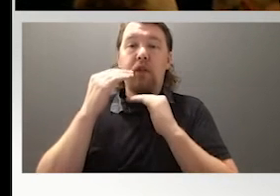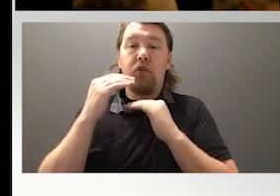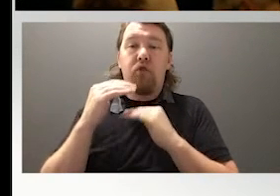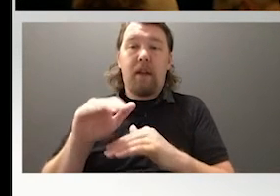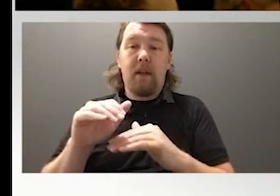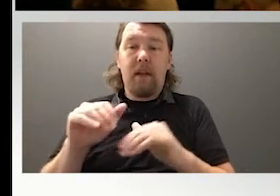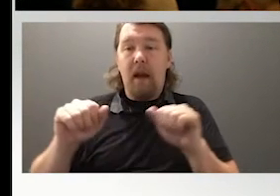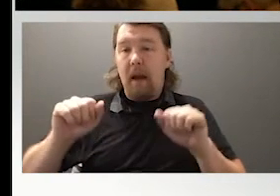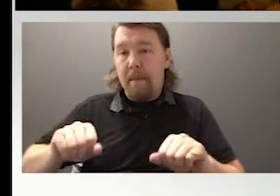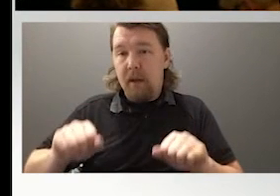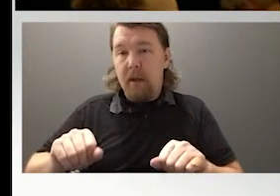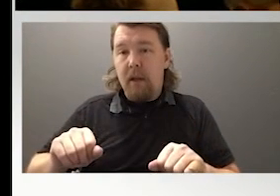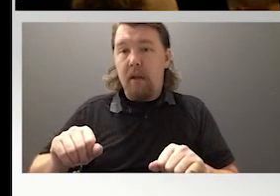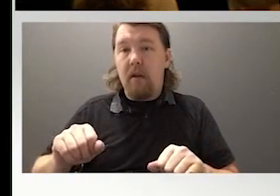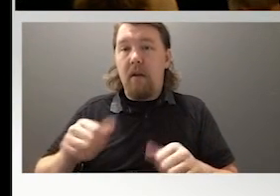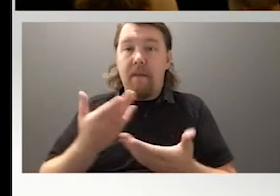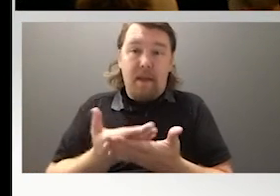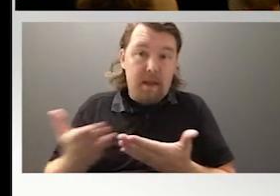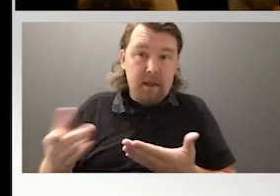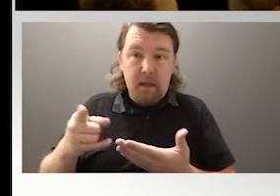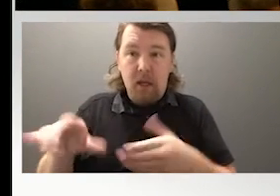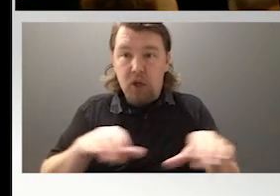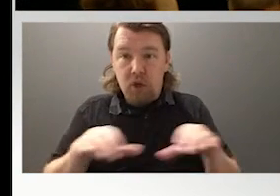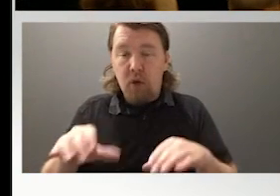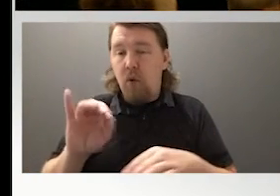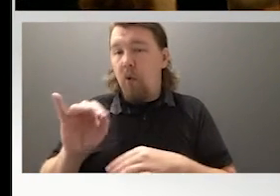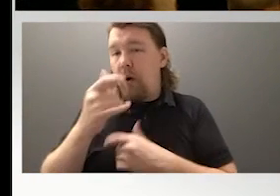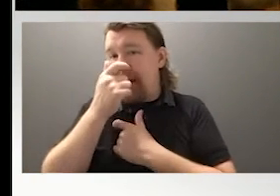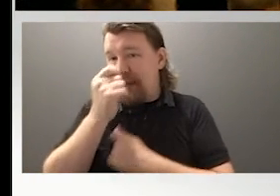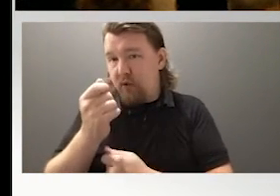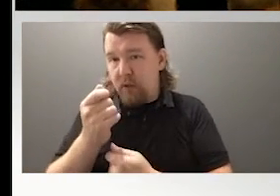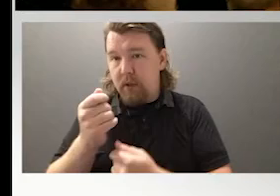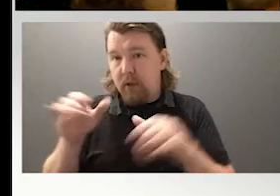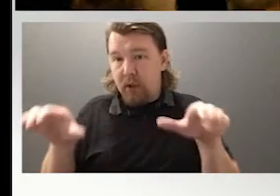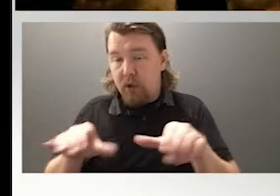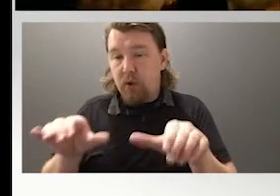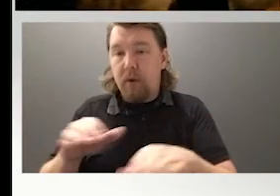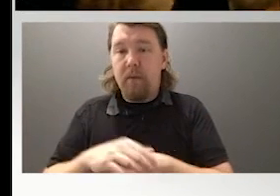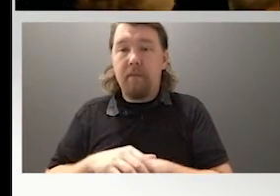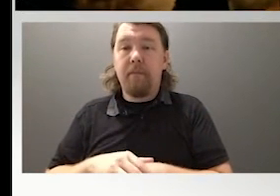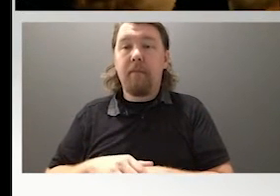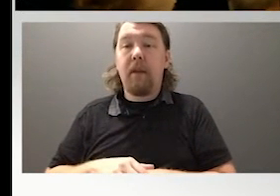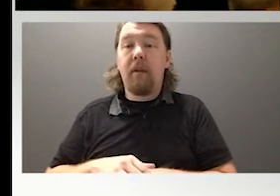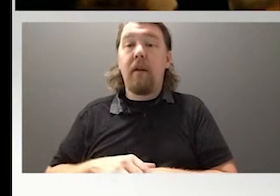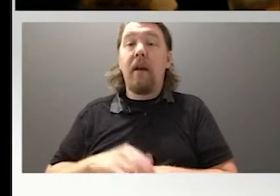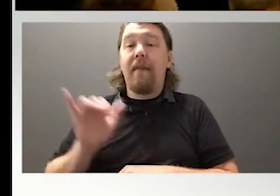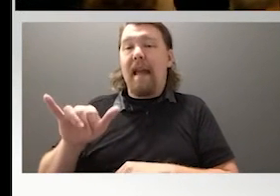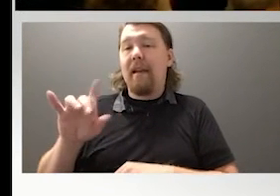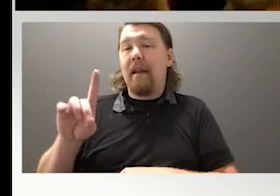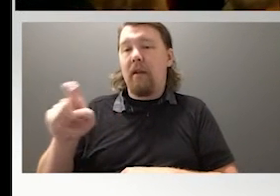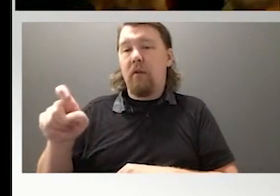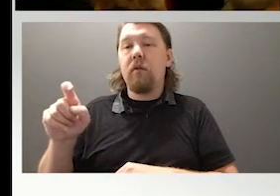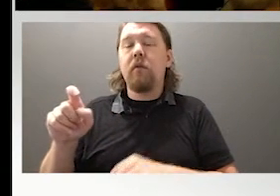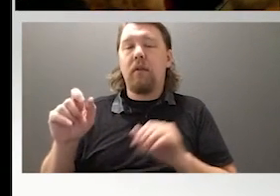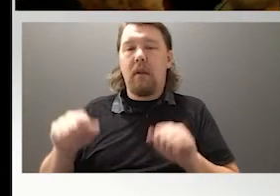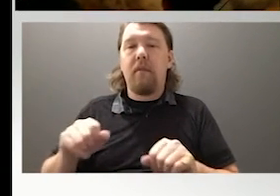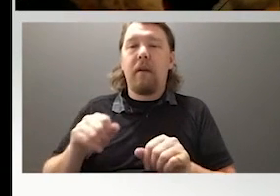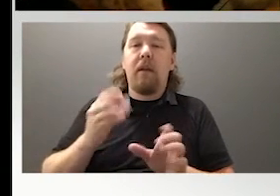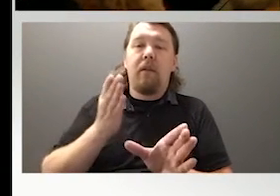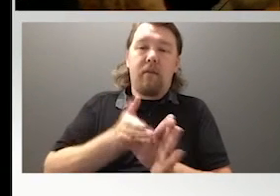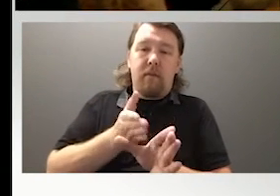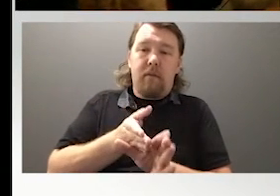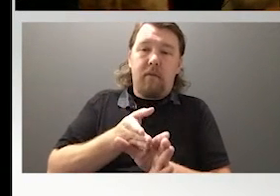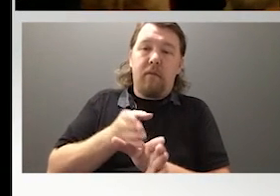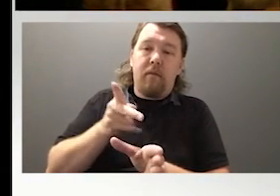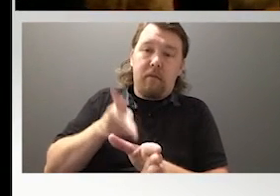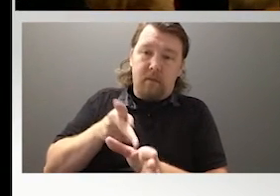of activities and interests. A diagnosis of autism may be made by a licensed psychiatrist,